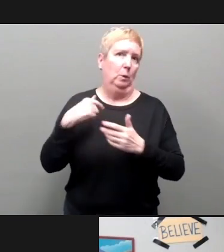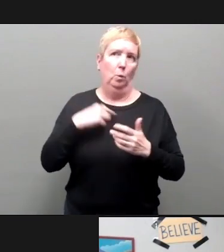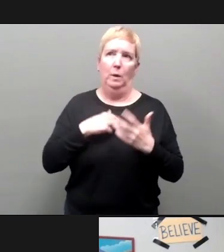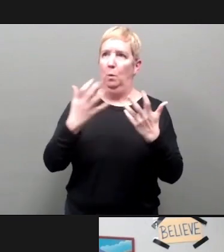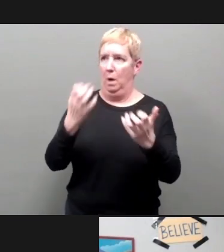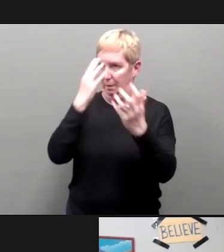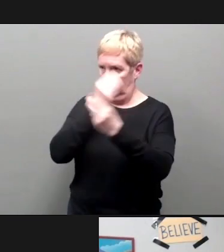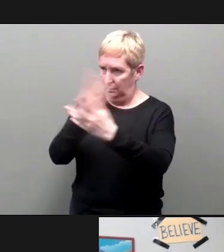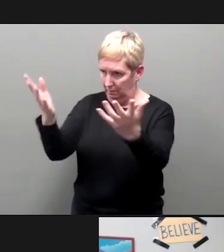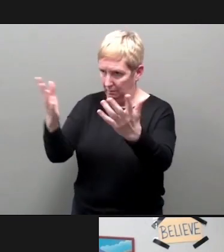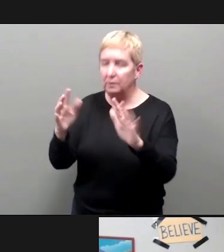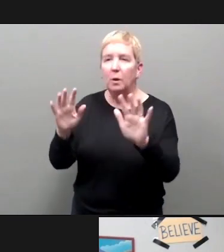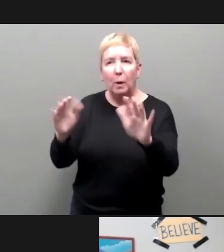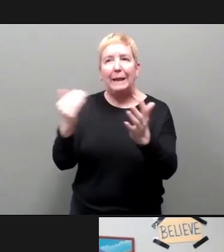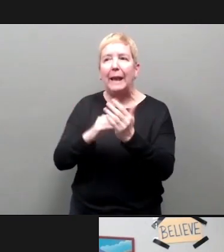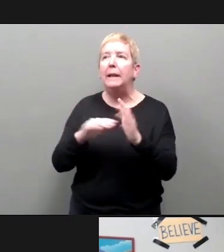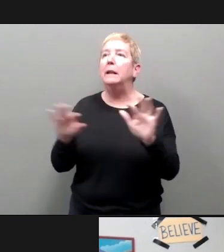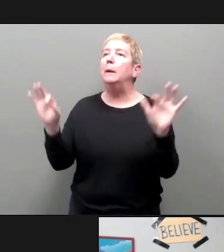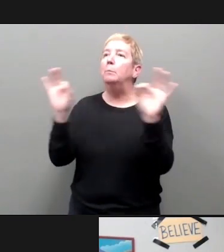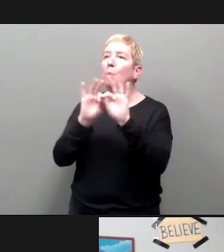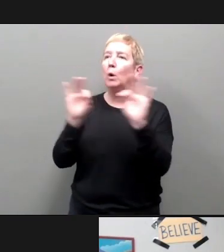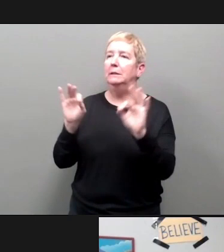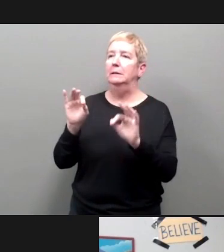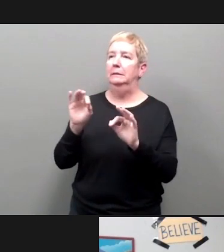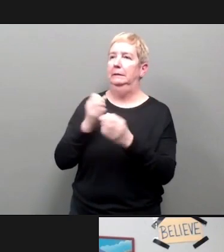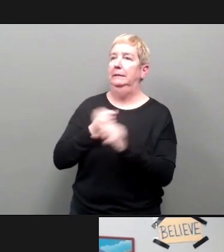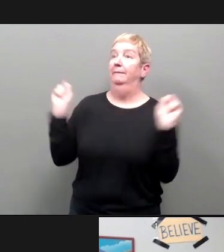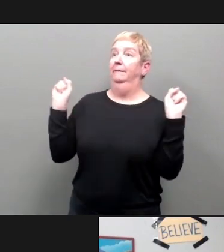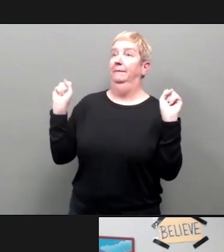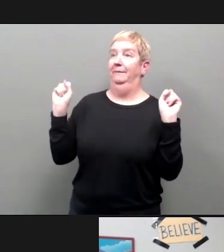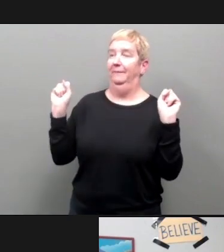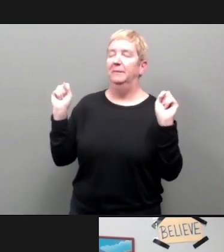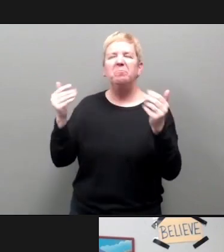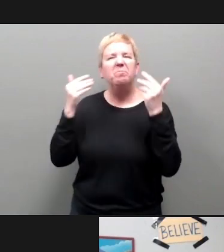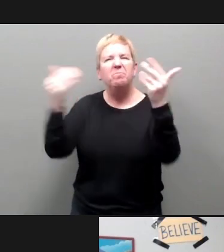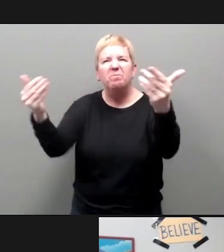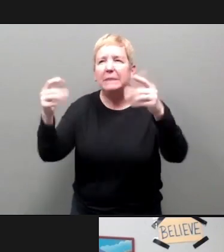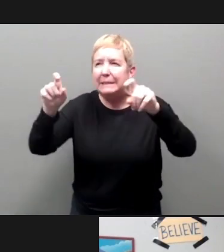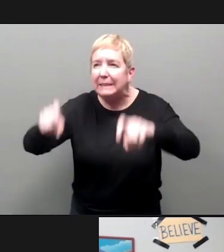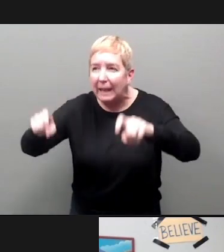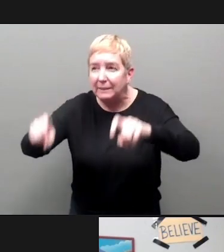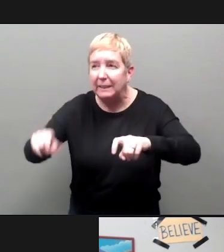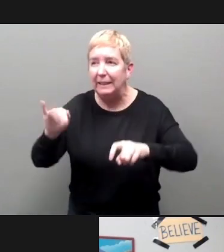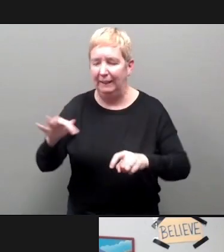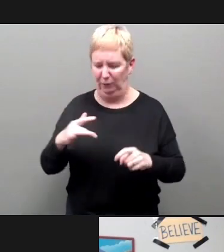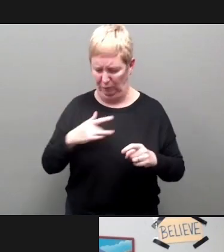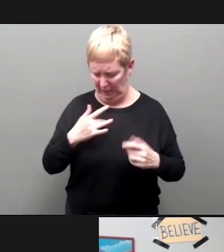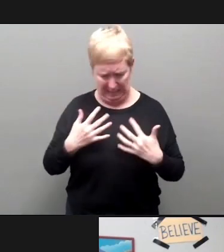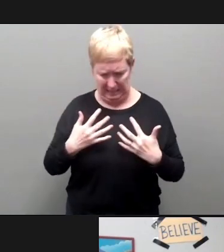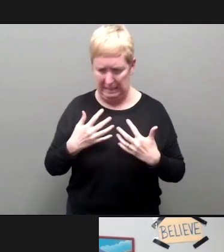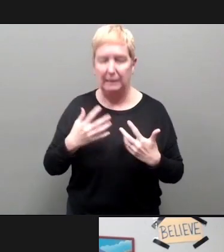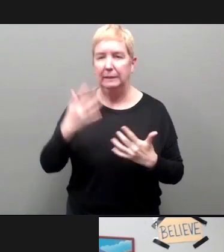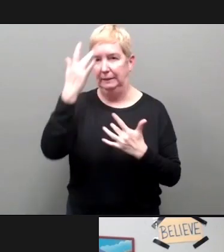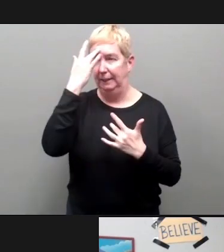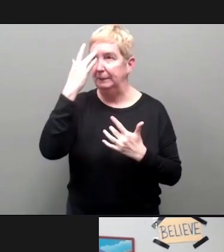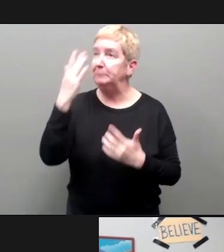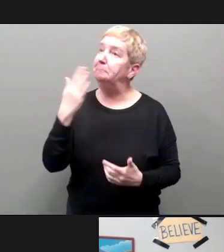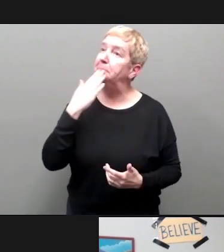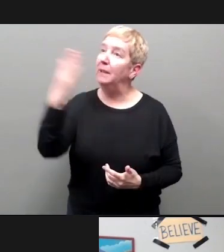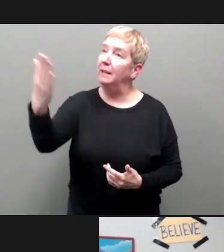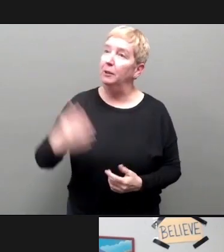safe. And don't be afraid to get tested if you think something's not right. Thank you.